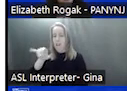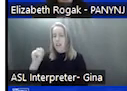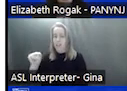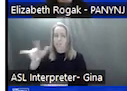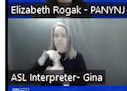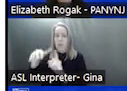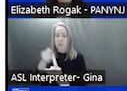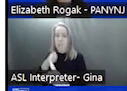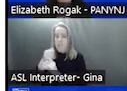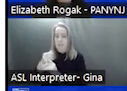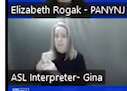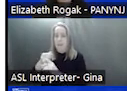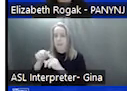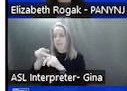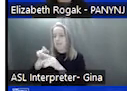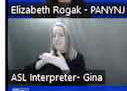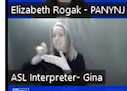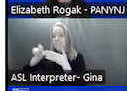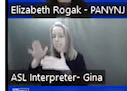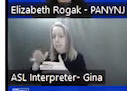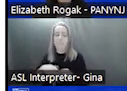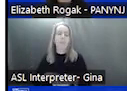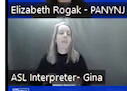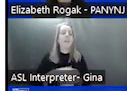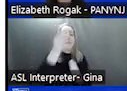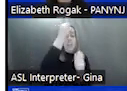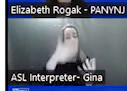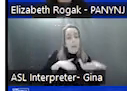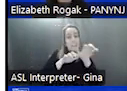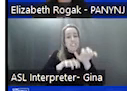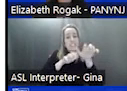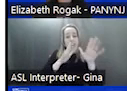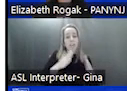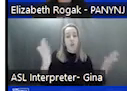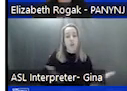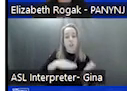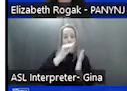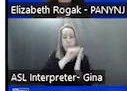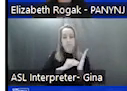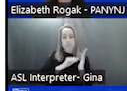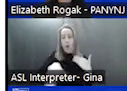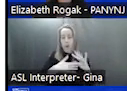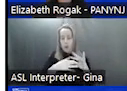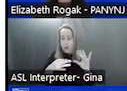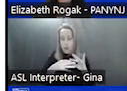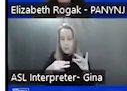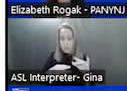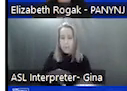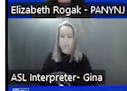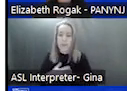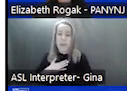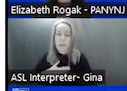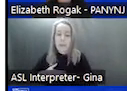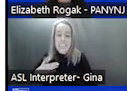comments. I ask that you address your comments to the subject at hand, which is the Port Authority Bus Terminal Replacement Project, and that you